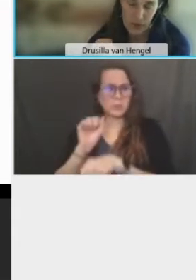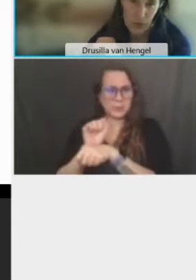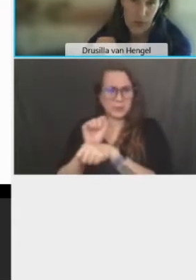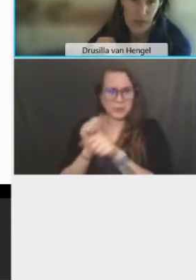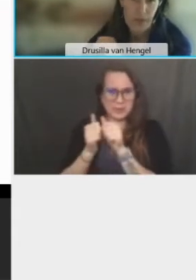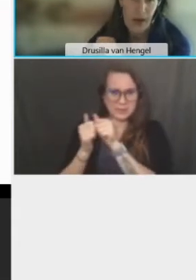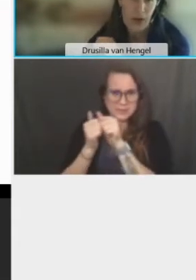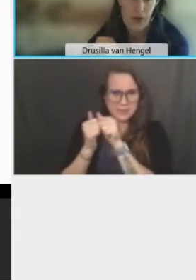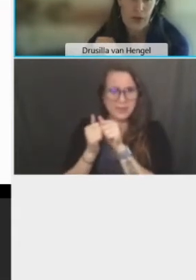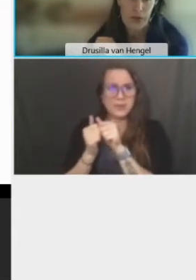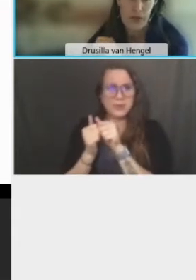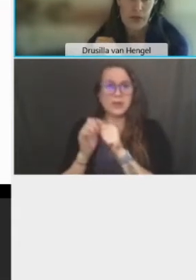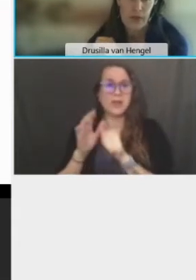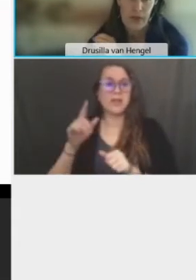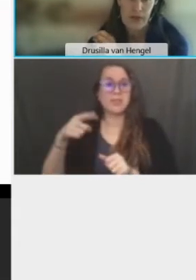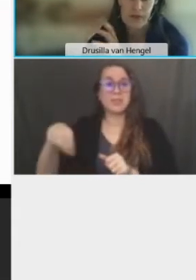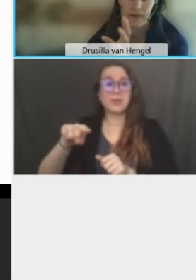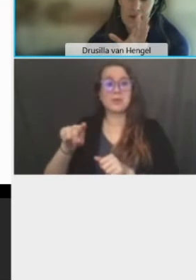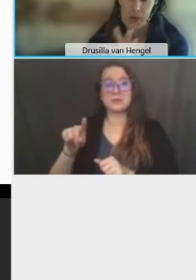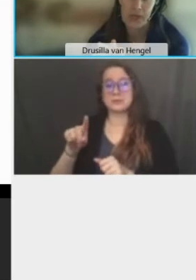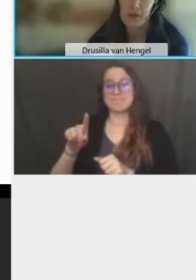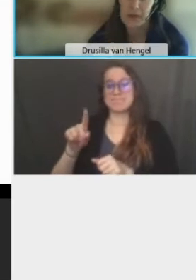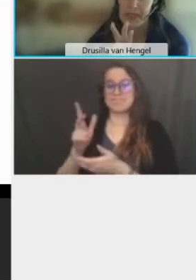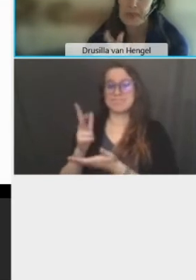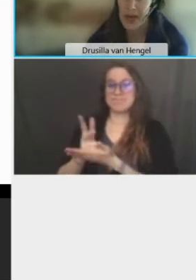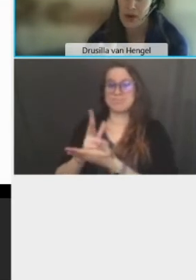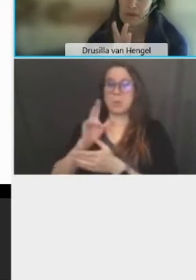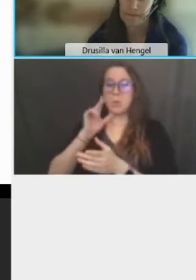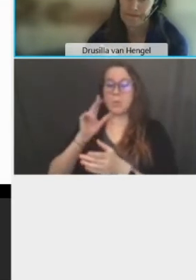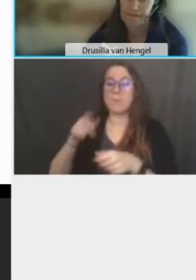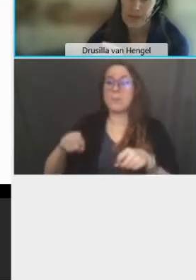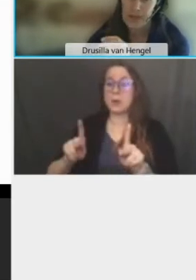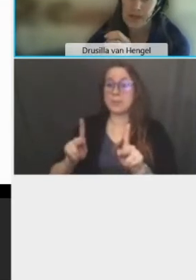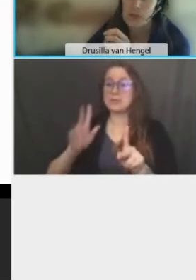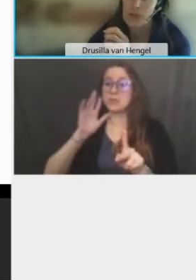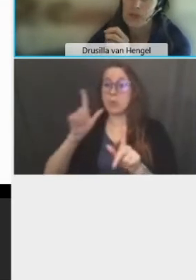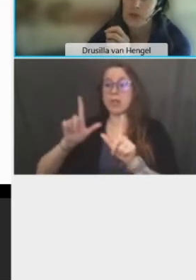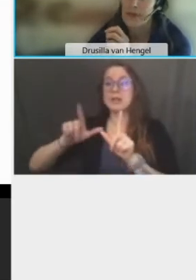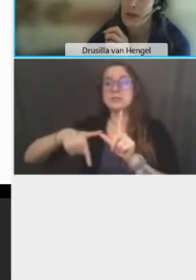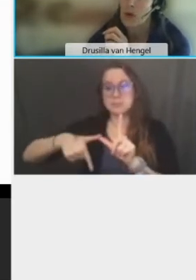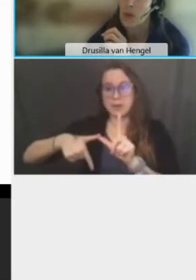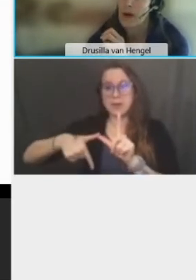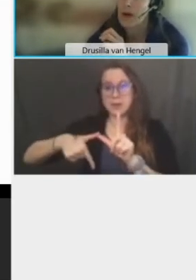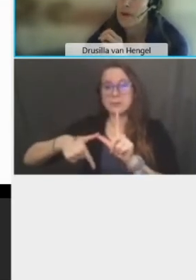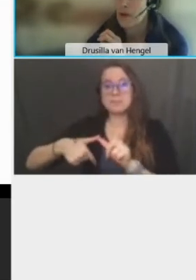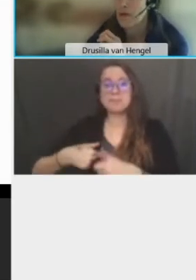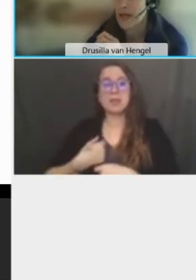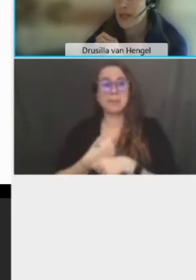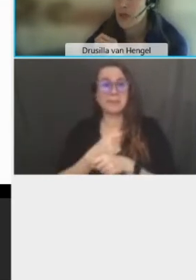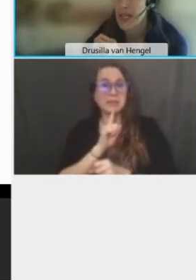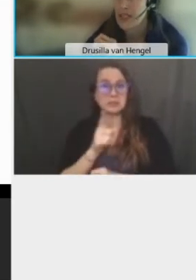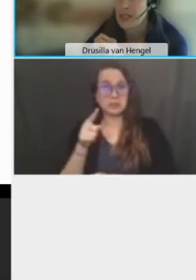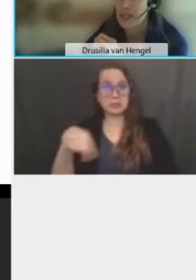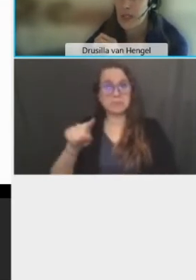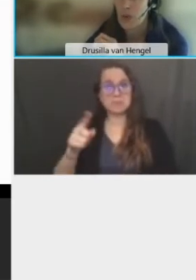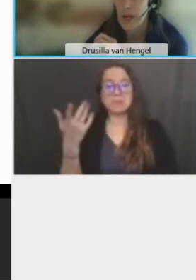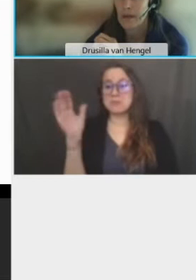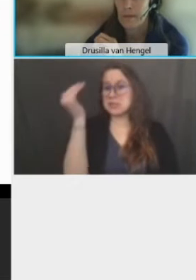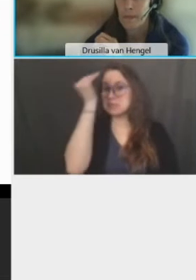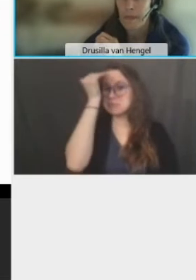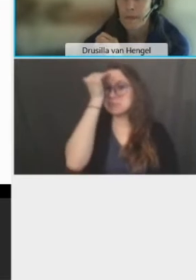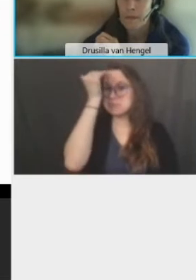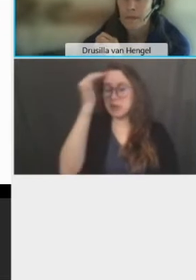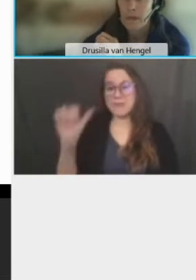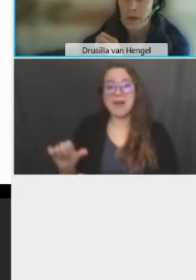for 15th Street will expire to ensure will expire. This will ensure that they're aware of other vending locations